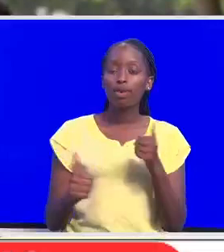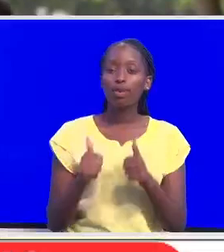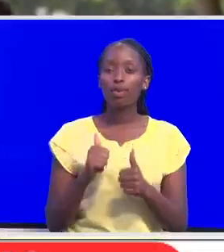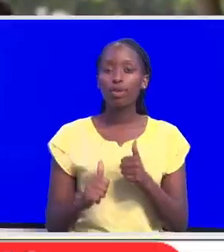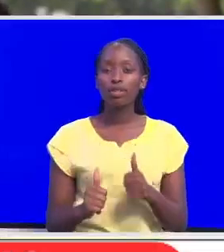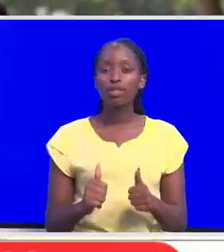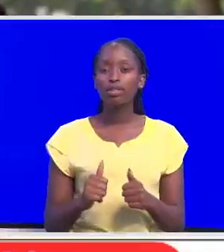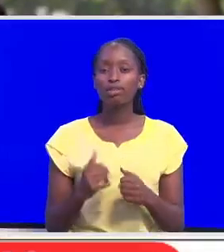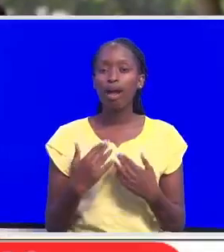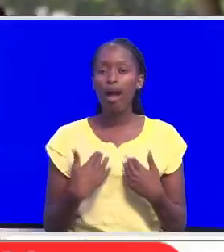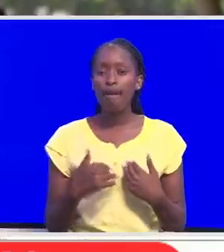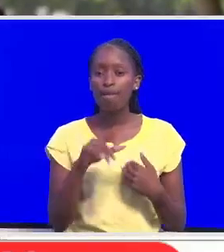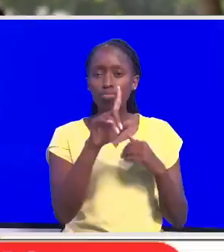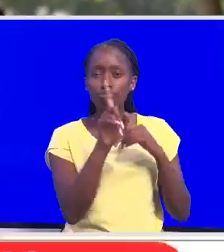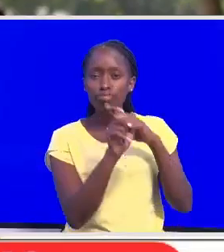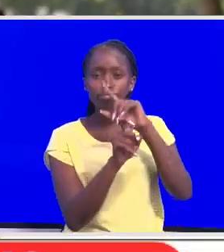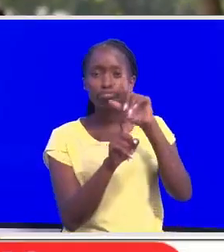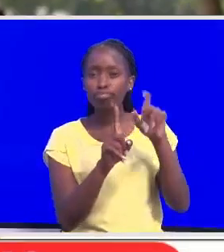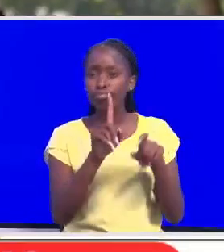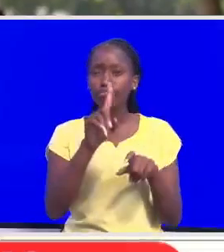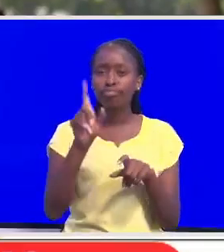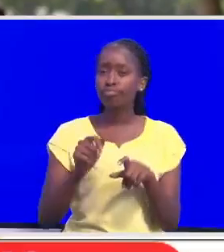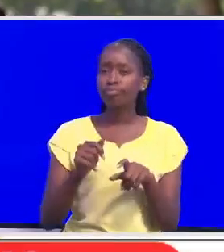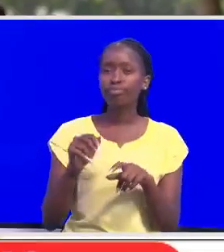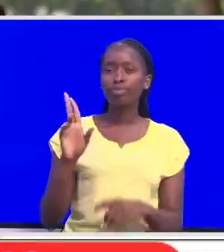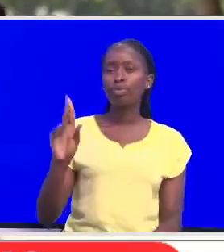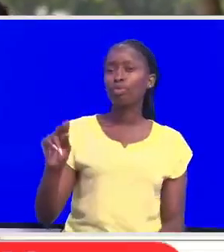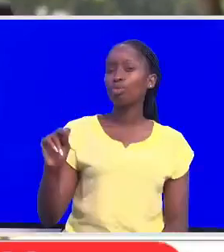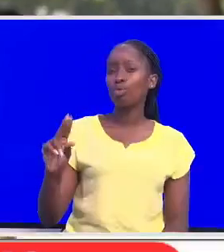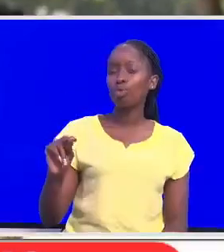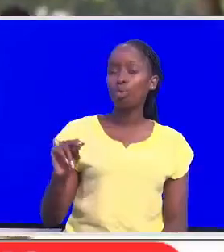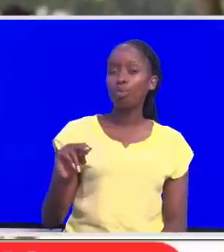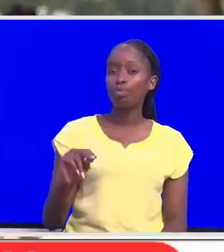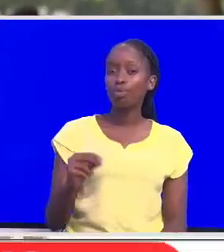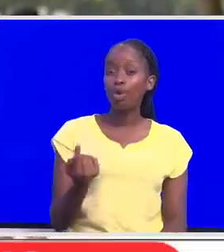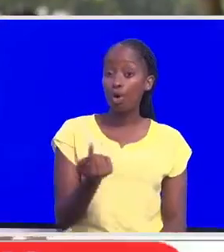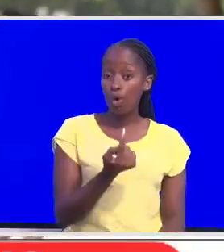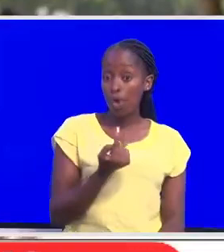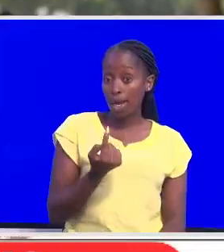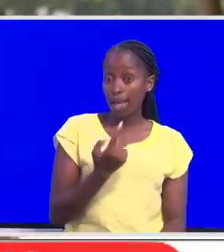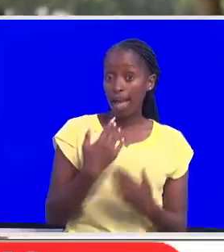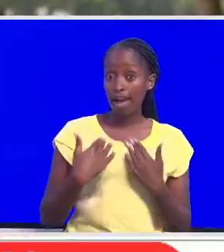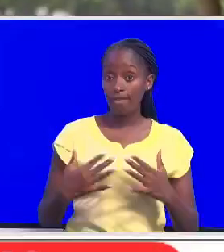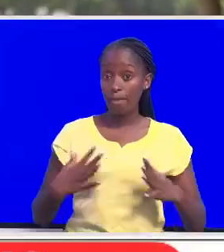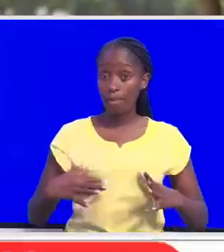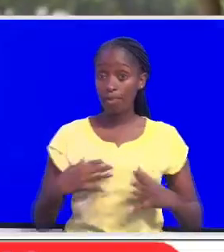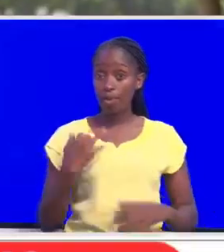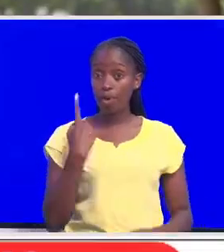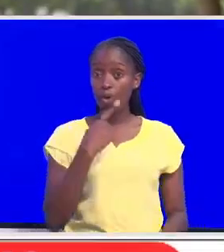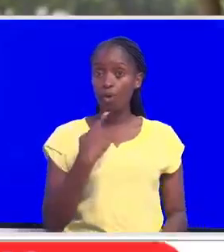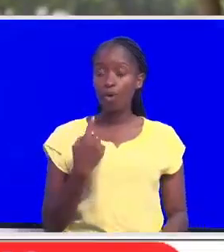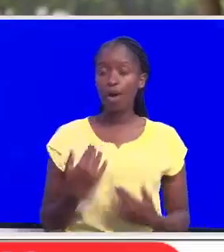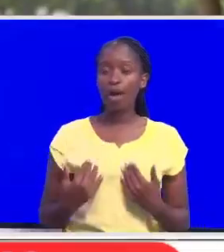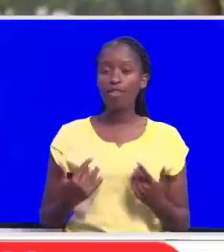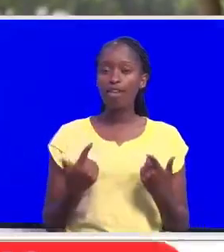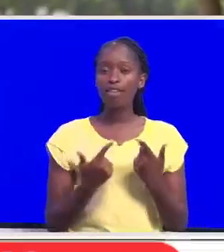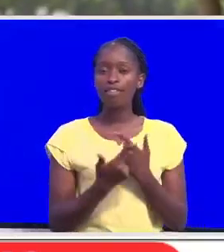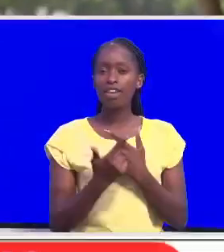something to give a question about. Yeah, it's pokua, there are people who don't have different